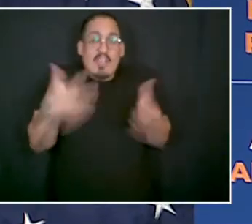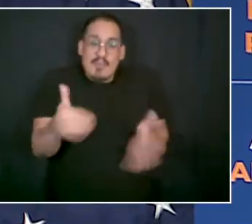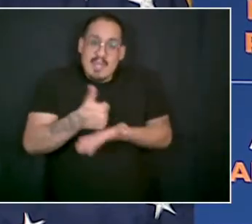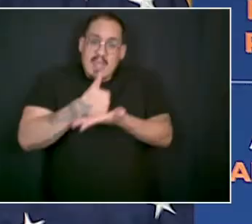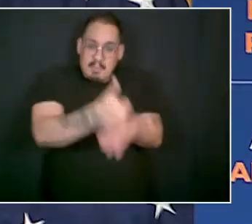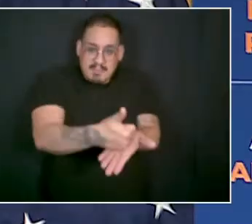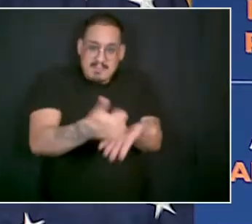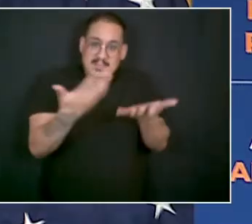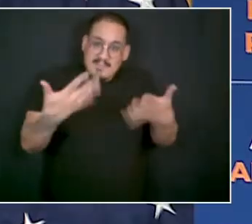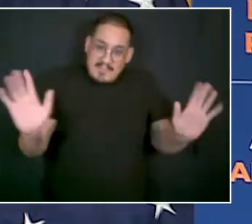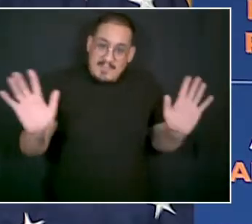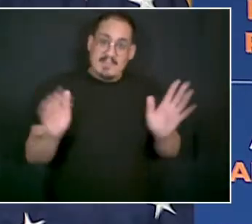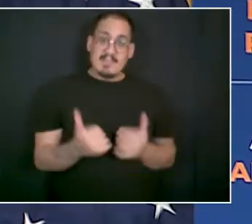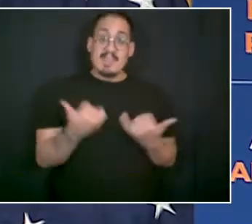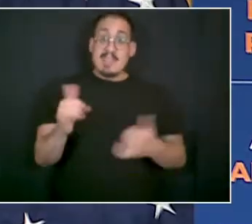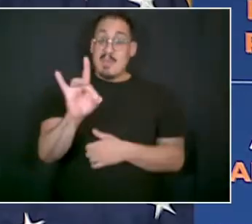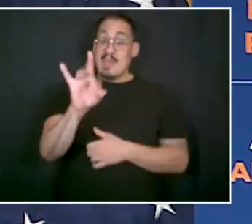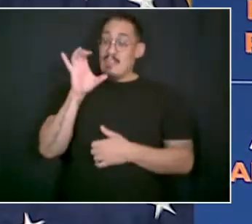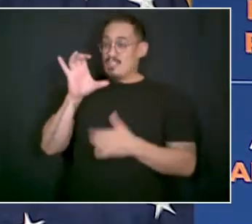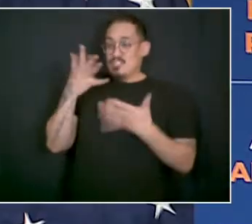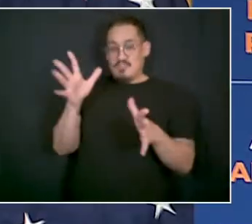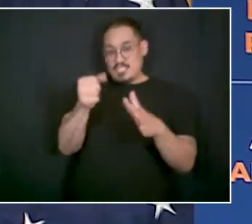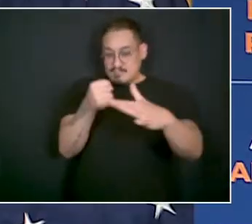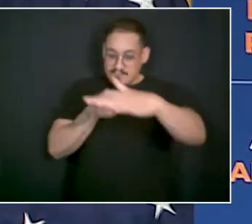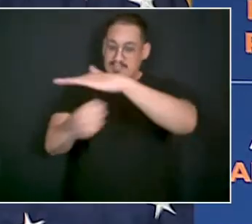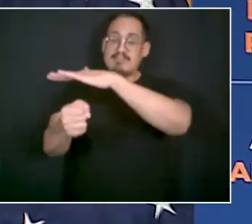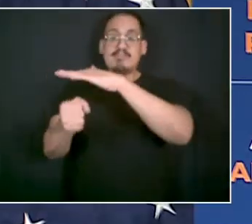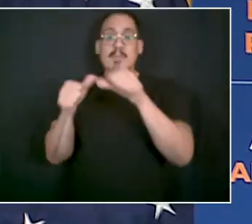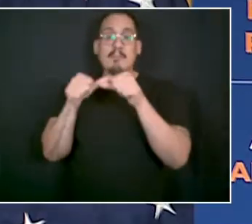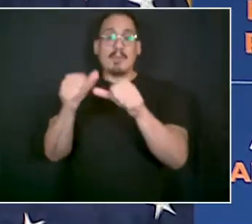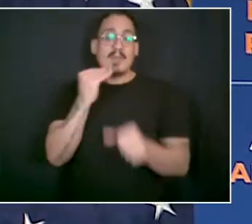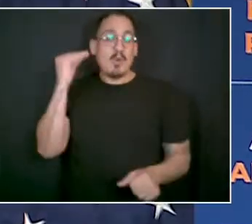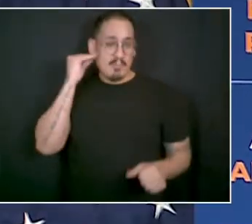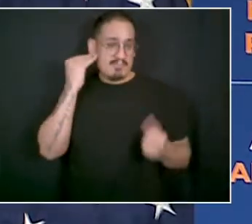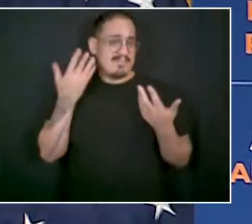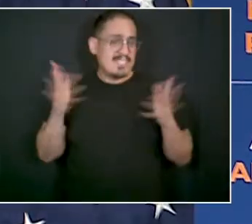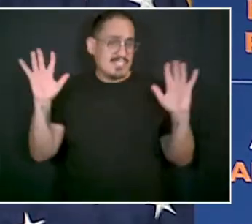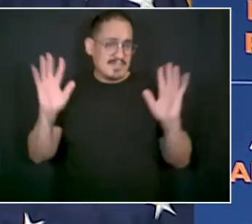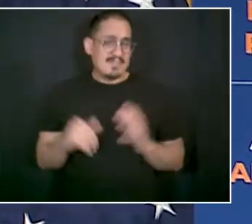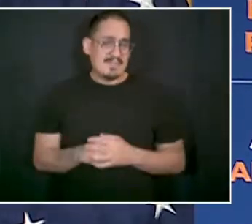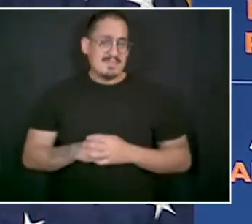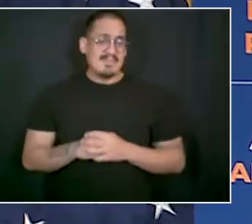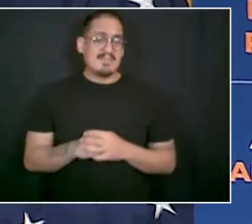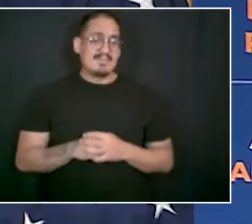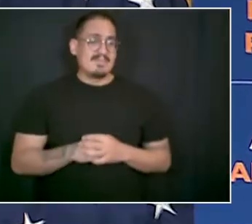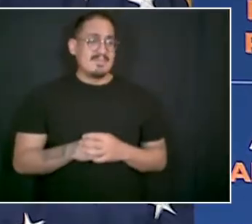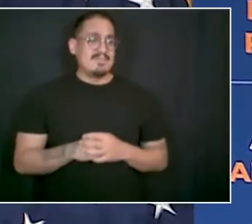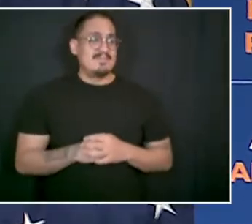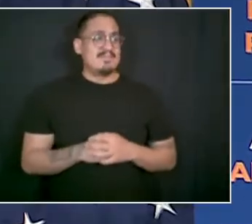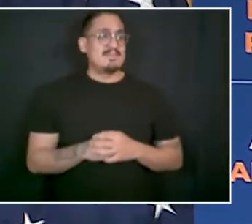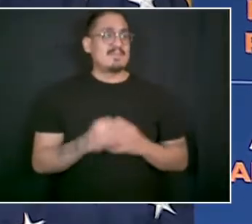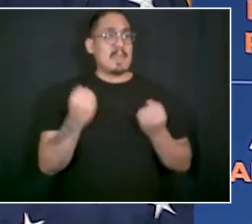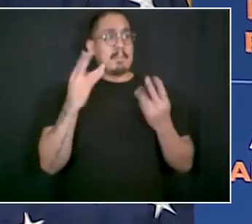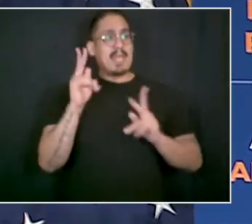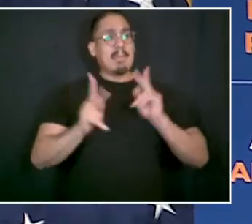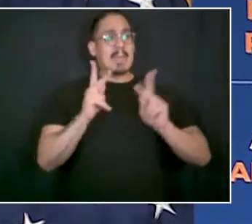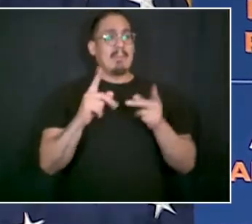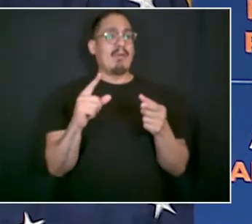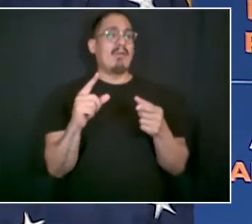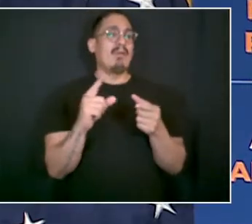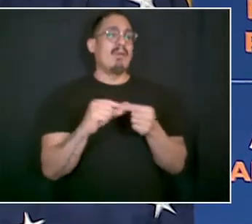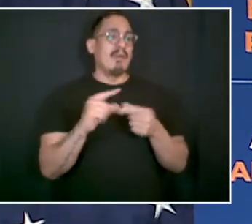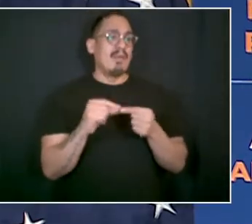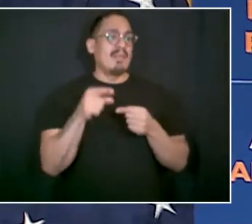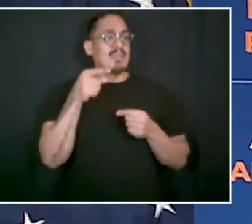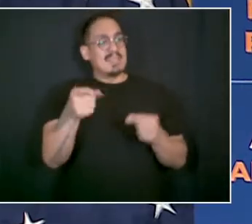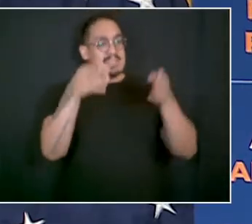800 are now in permanent housing. And many people say, this is what's interesting, people say, well, this person is on the street dealing with